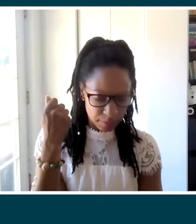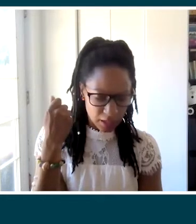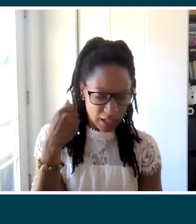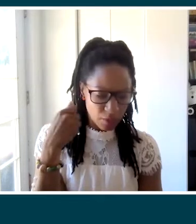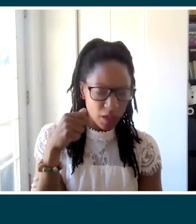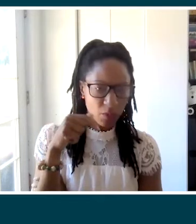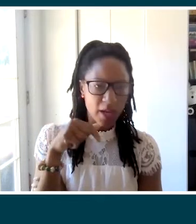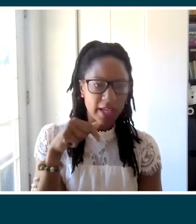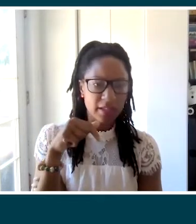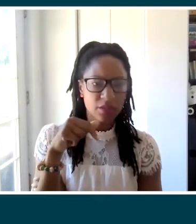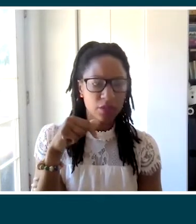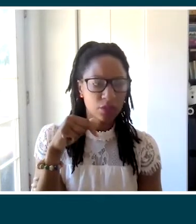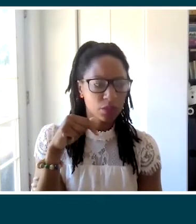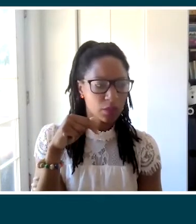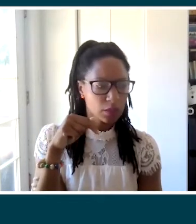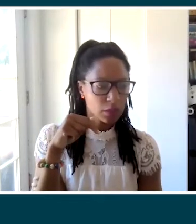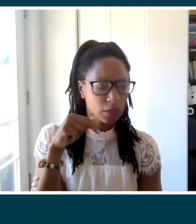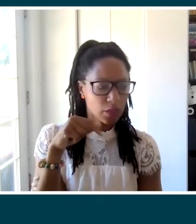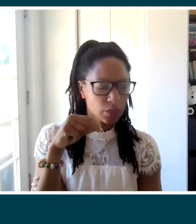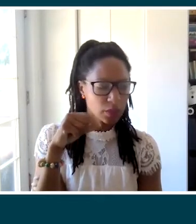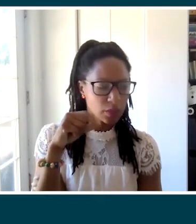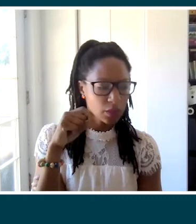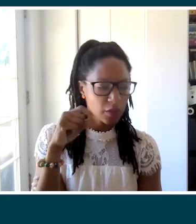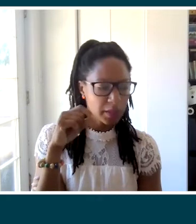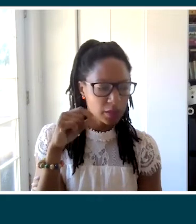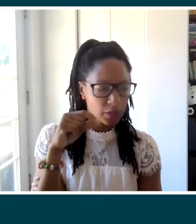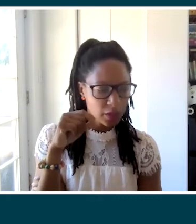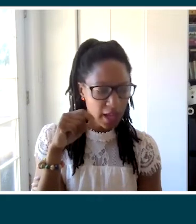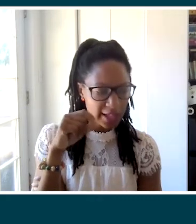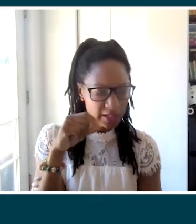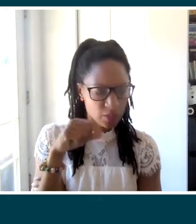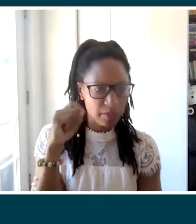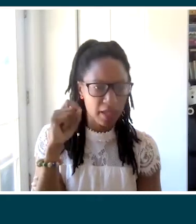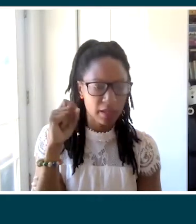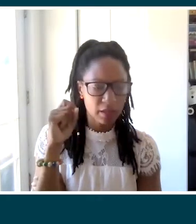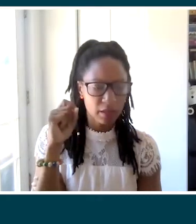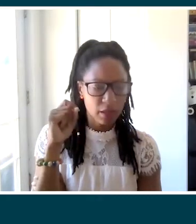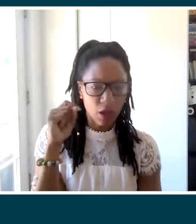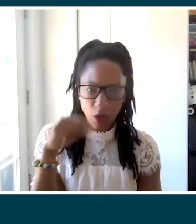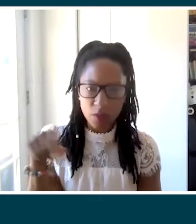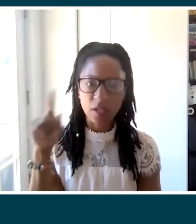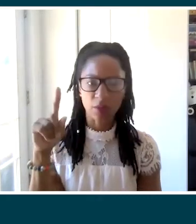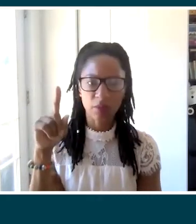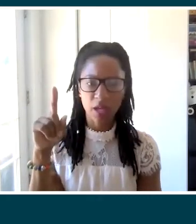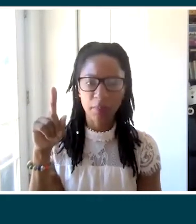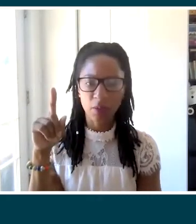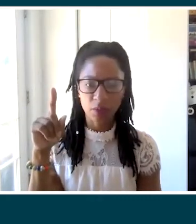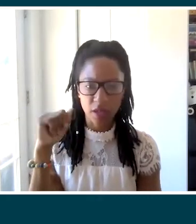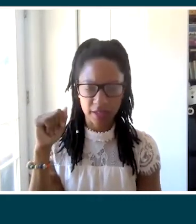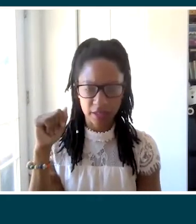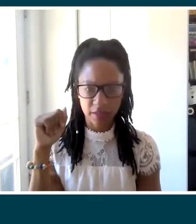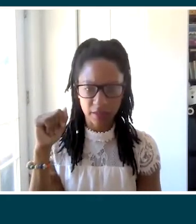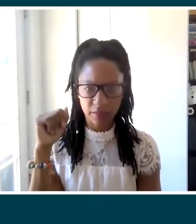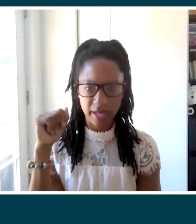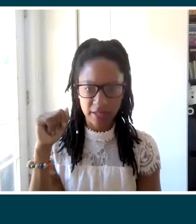this, in what ways do those who have been socialized as women also